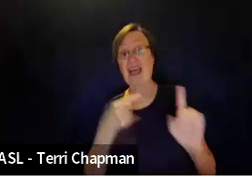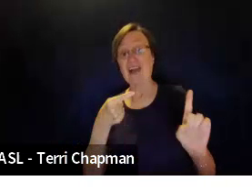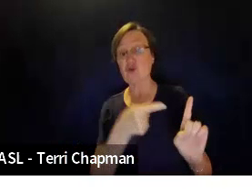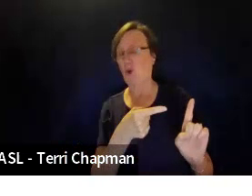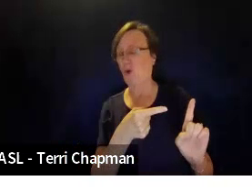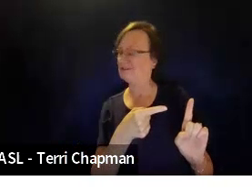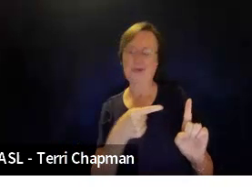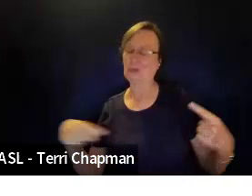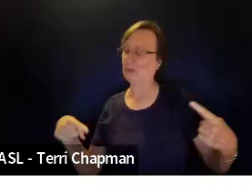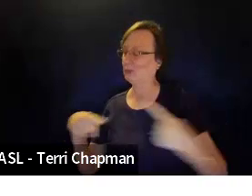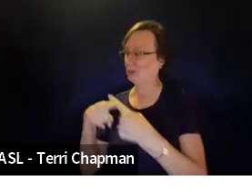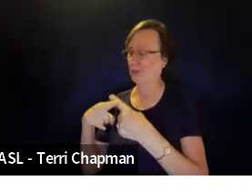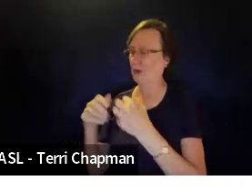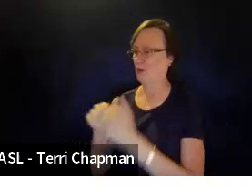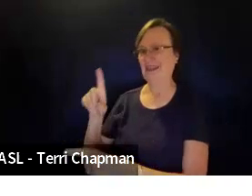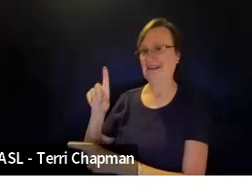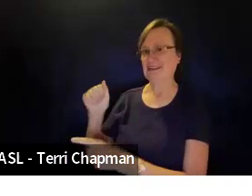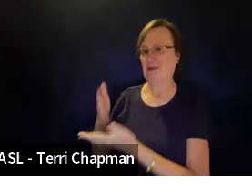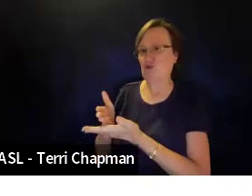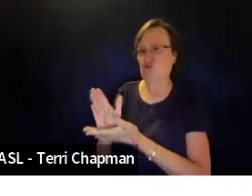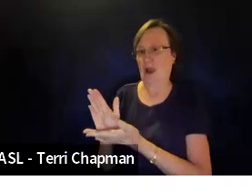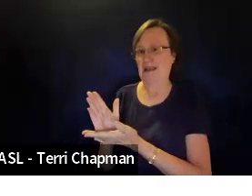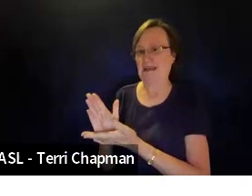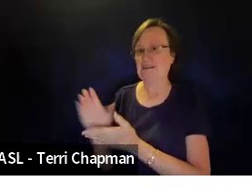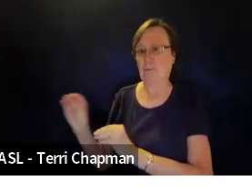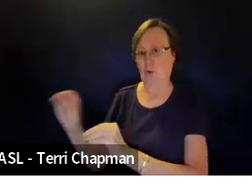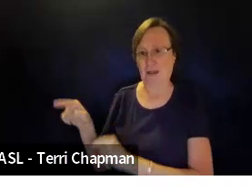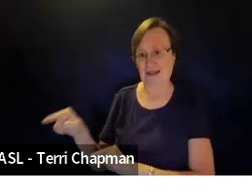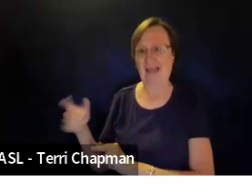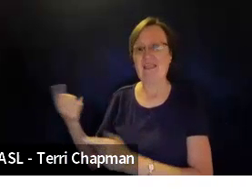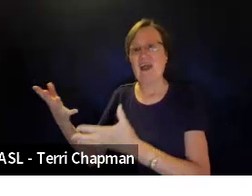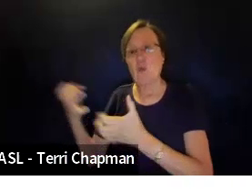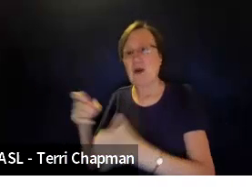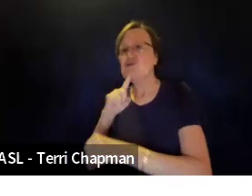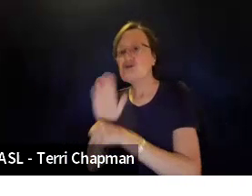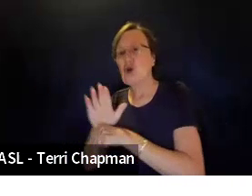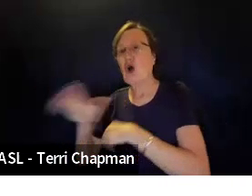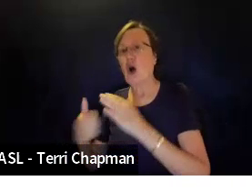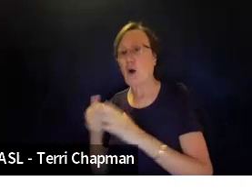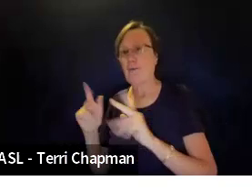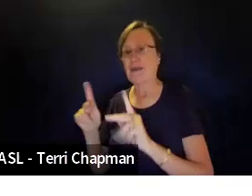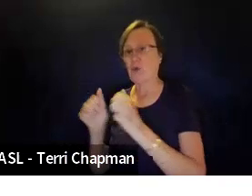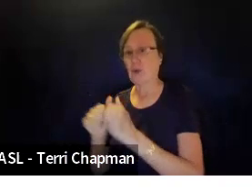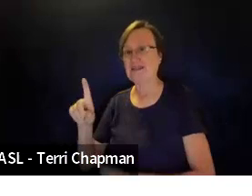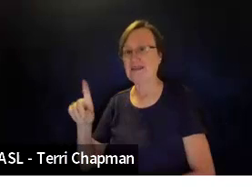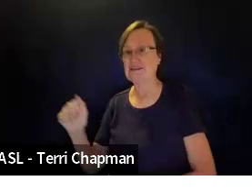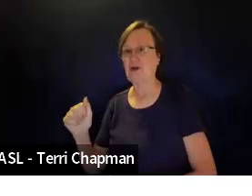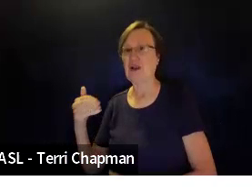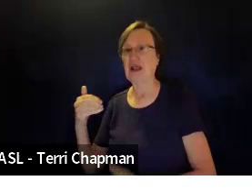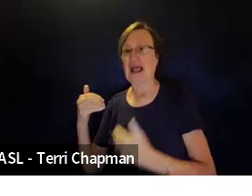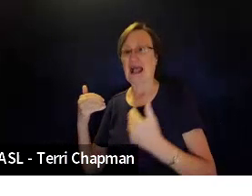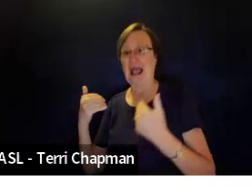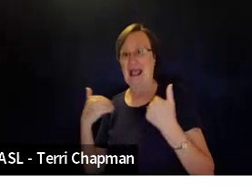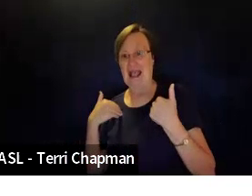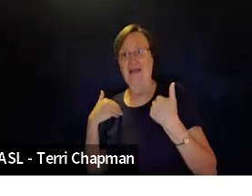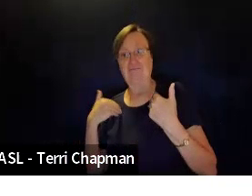at odds with a disability rights movement that aims to ensure that all people with disabilities are equipped with the support and the